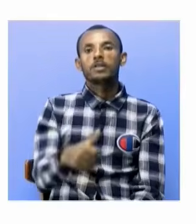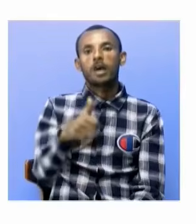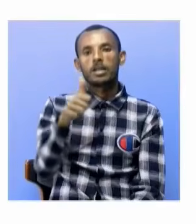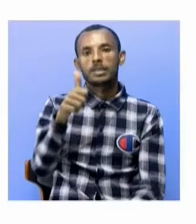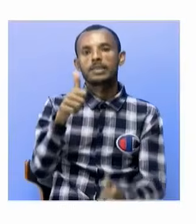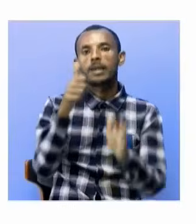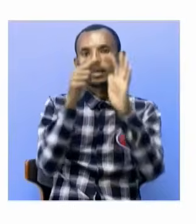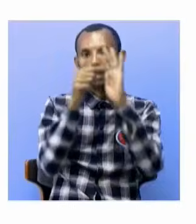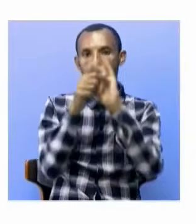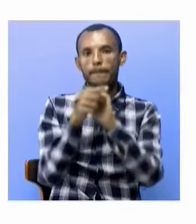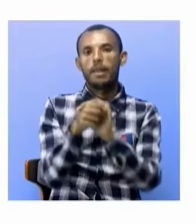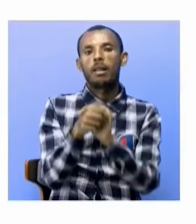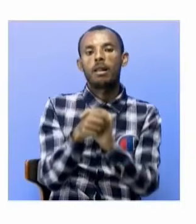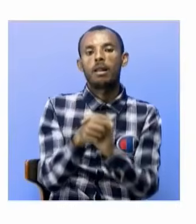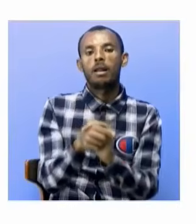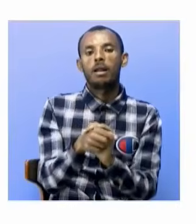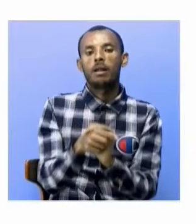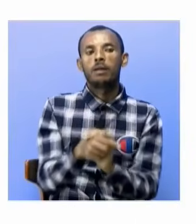example,